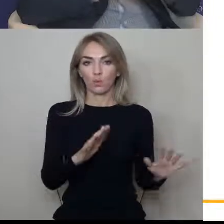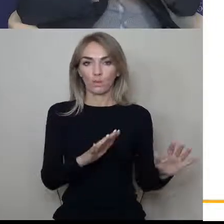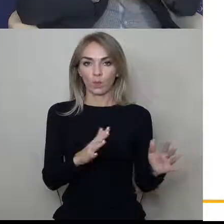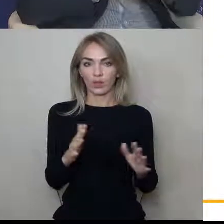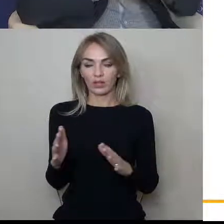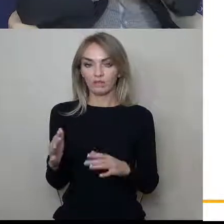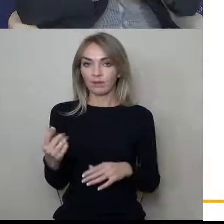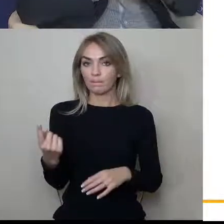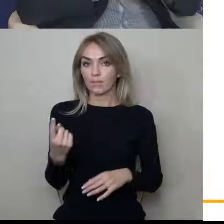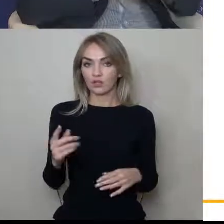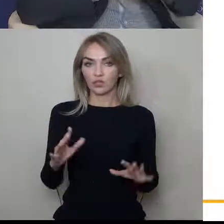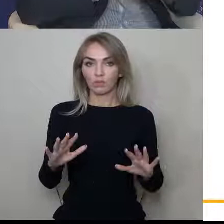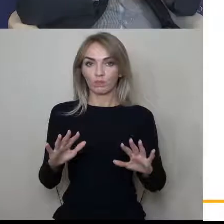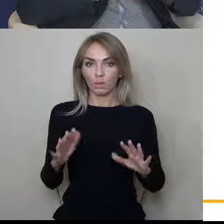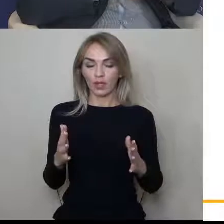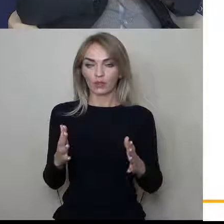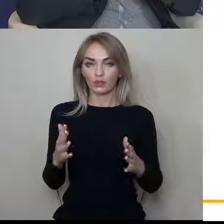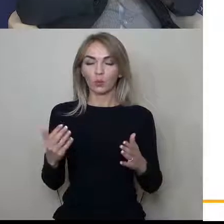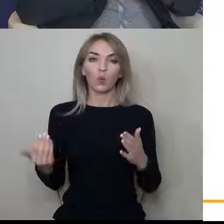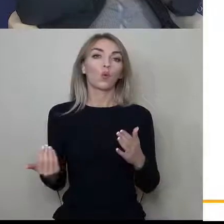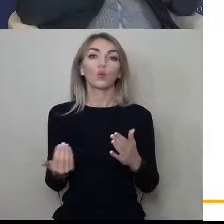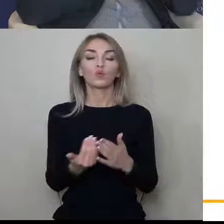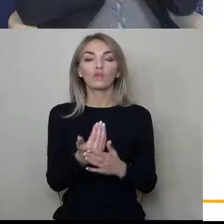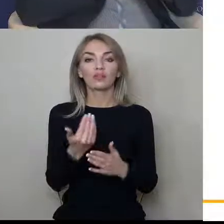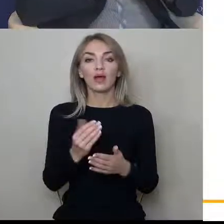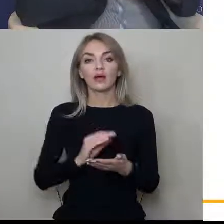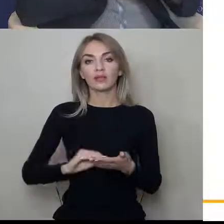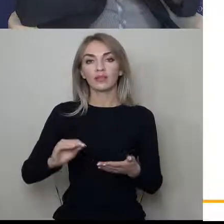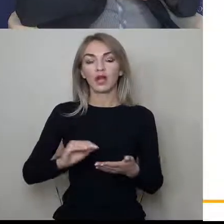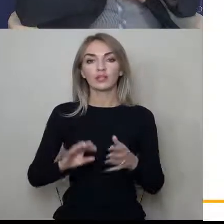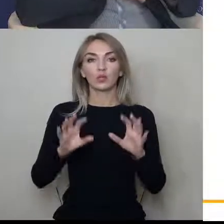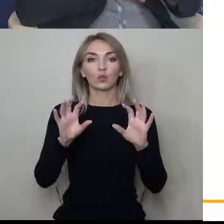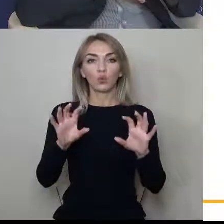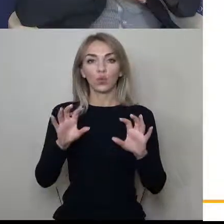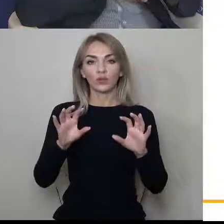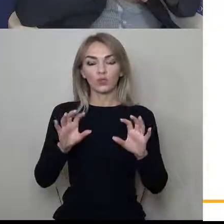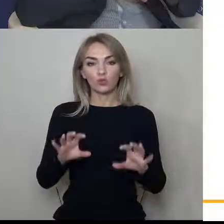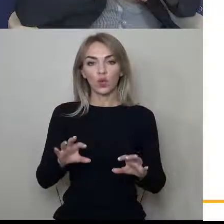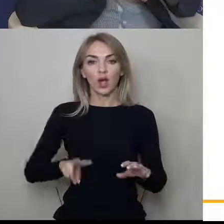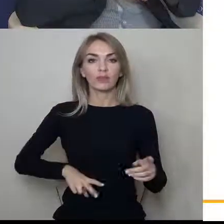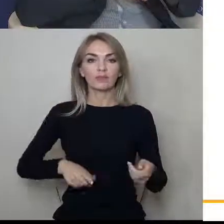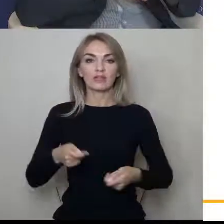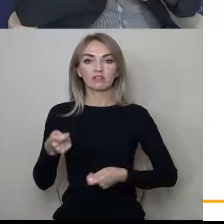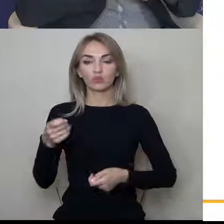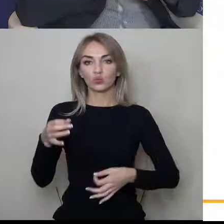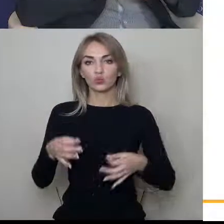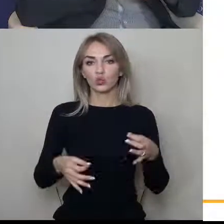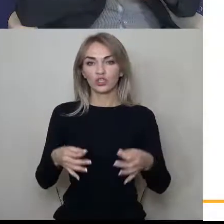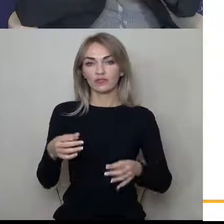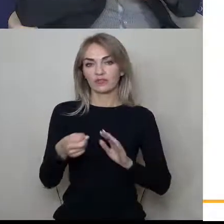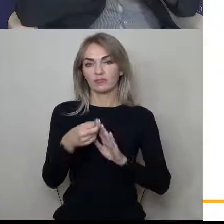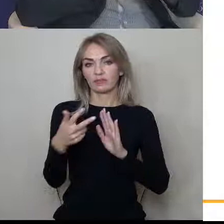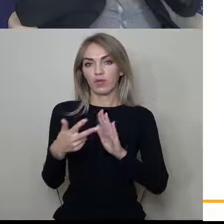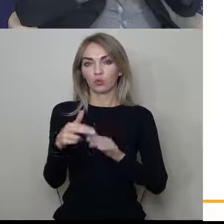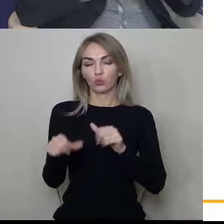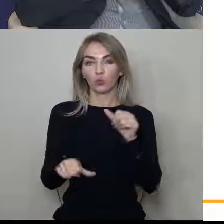opinion of the judges on several things. The first updated version of the Administrative